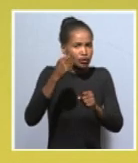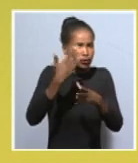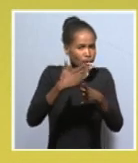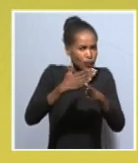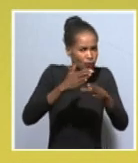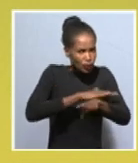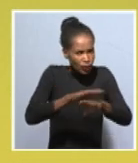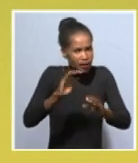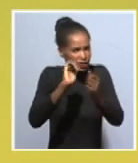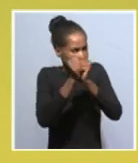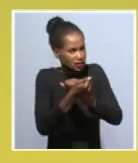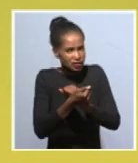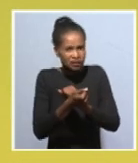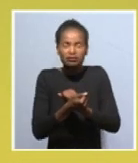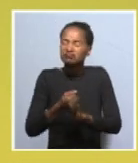that